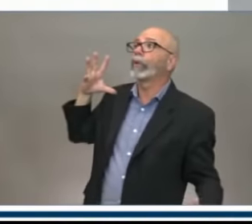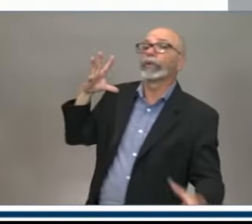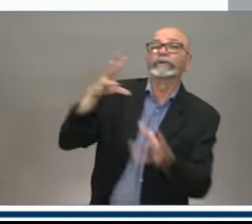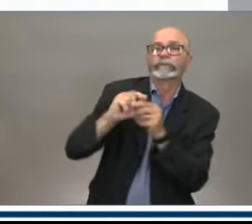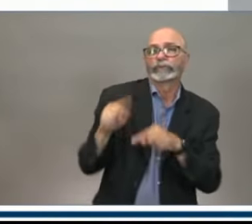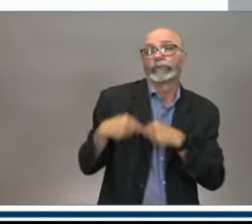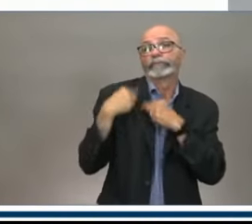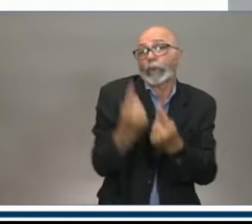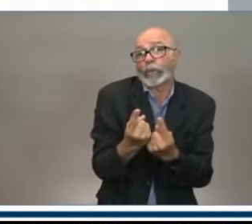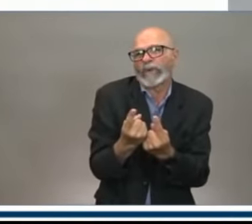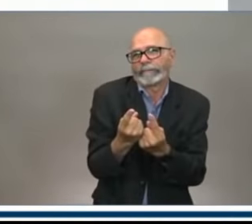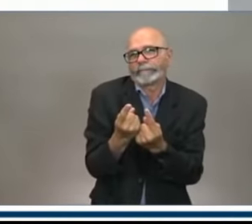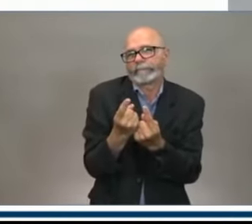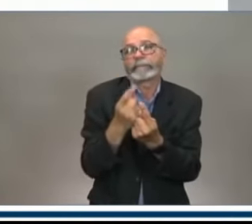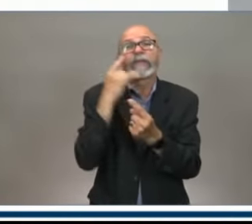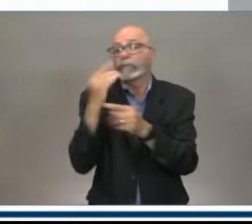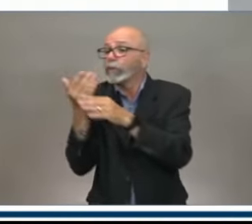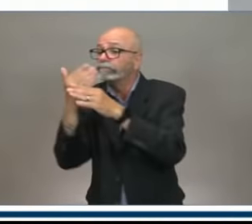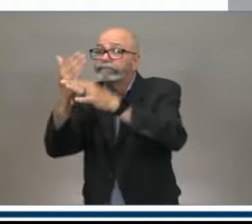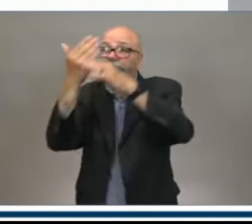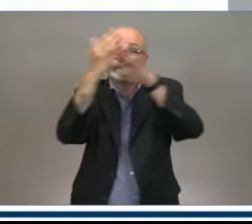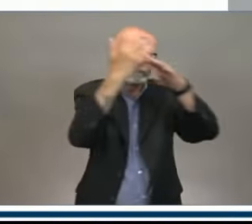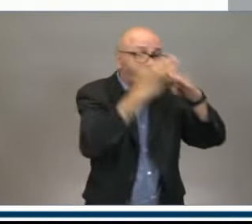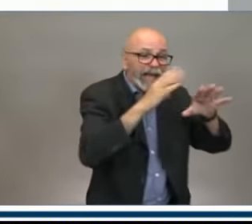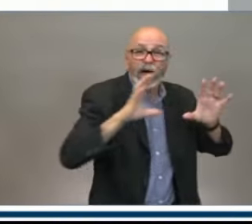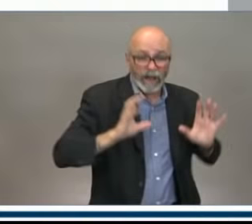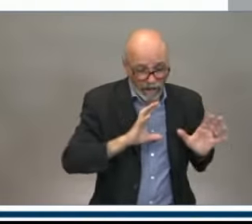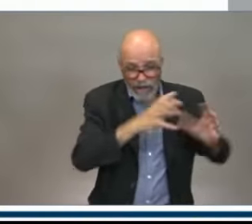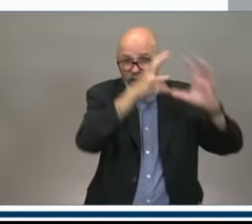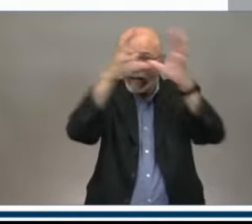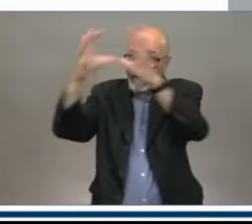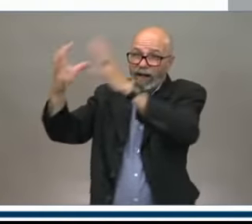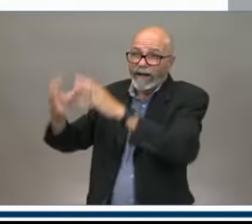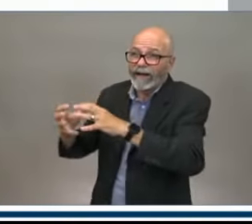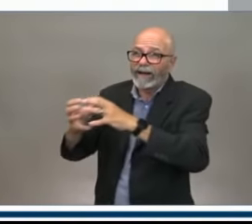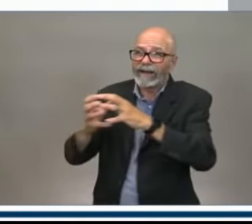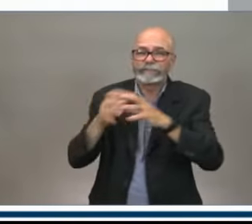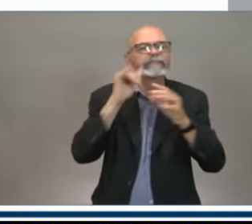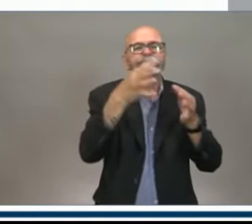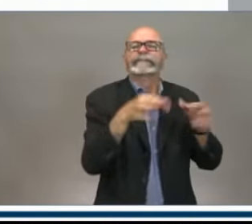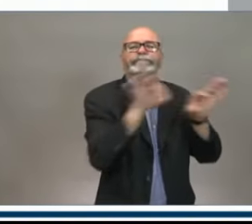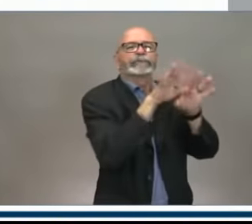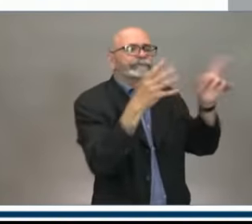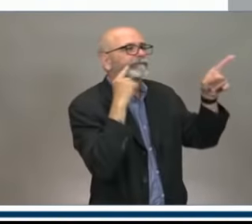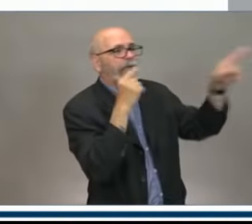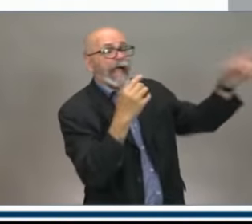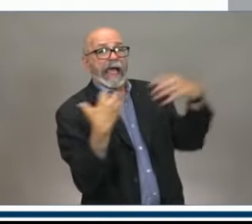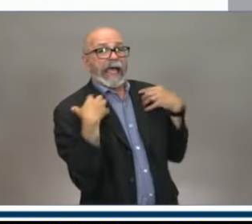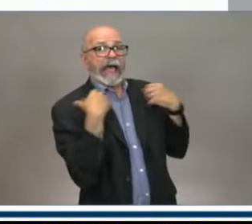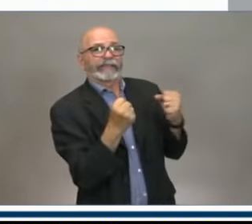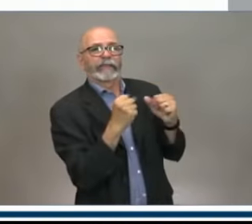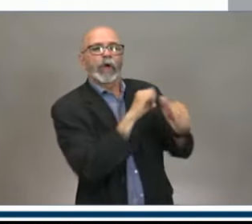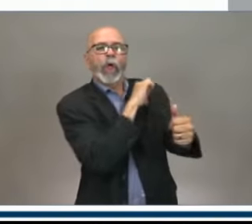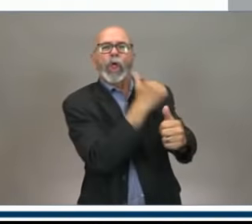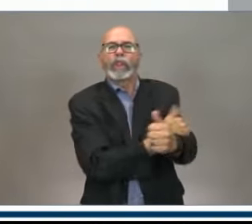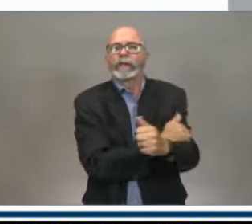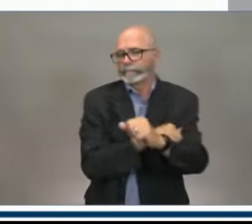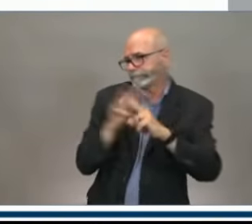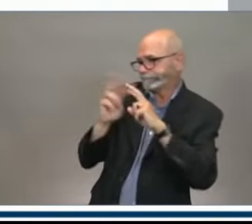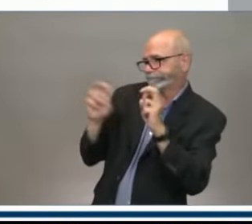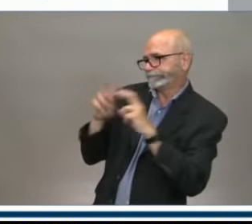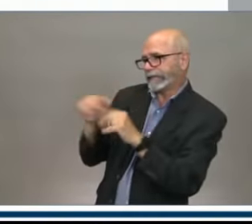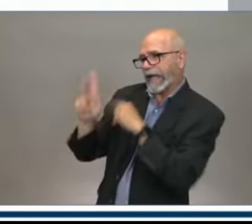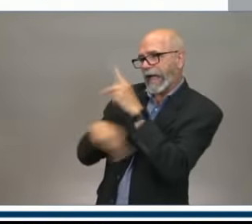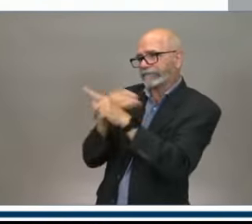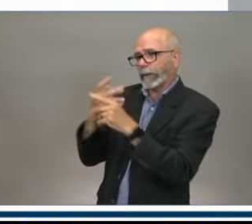cases by location is now based on the health authority zone that the individual lives in, not where their